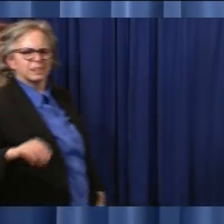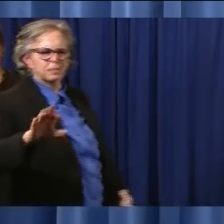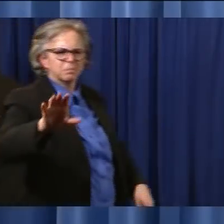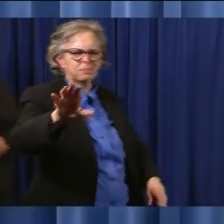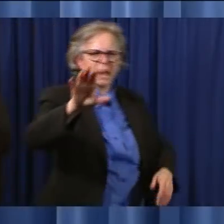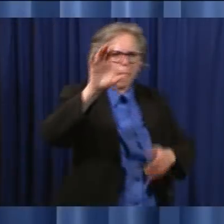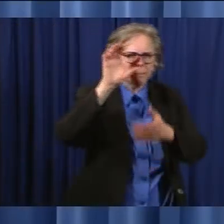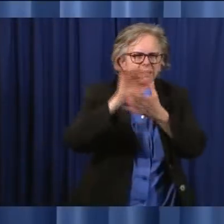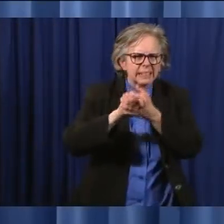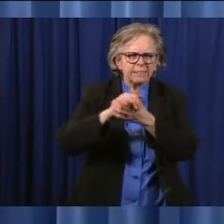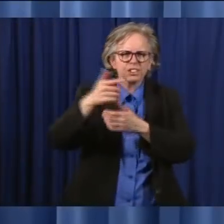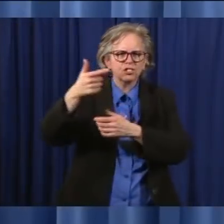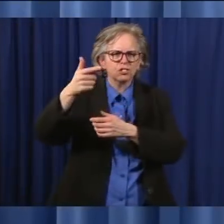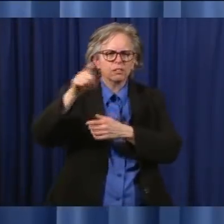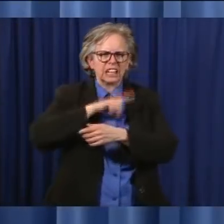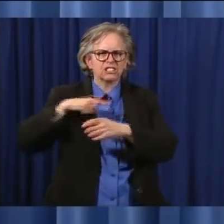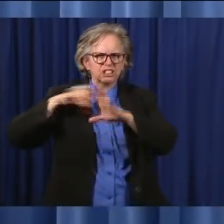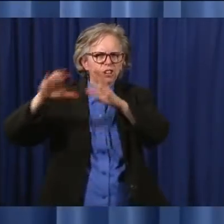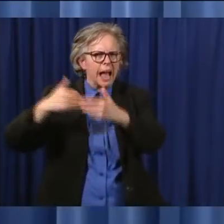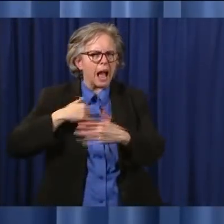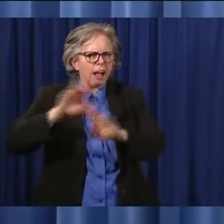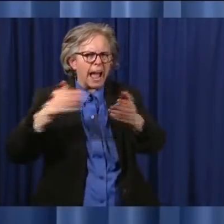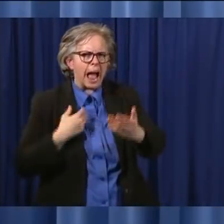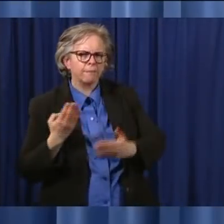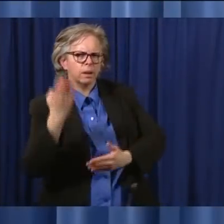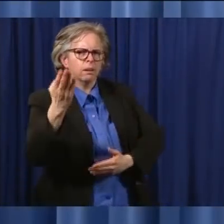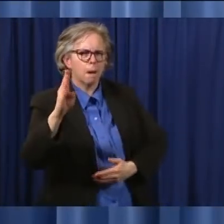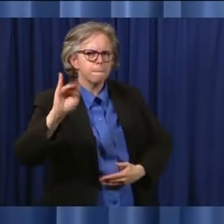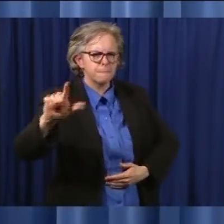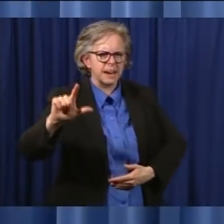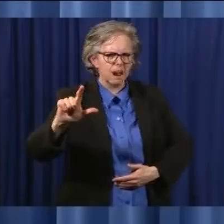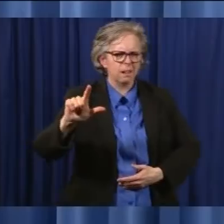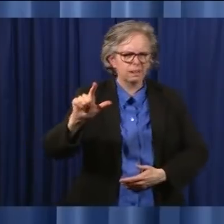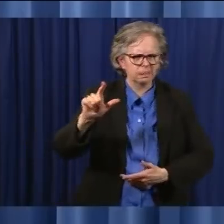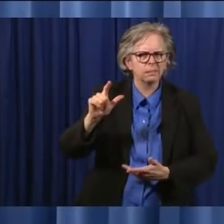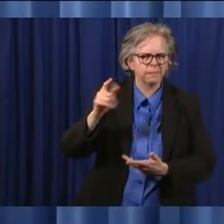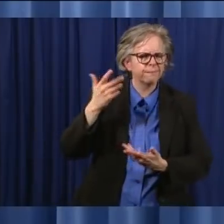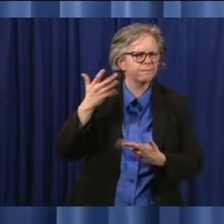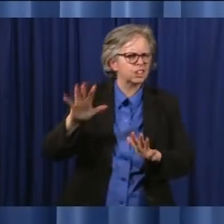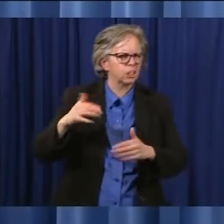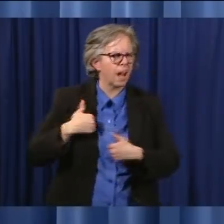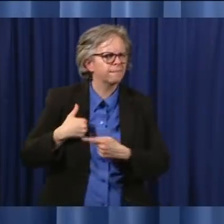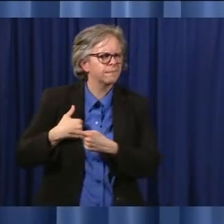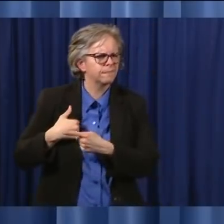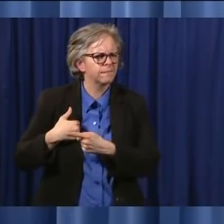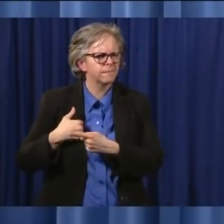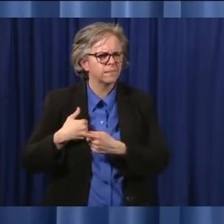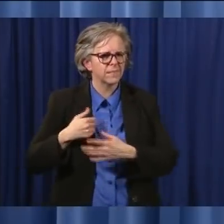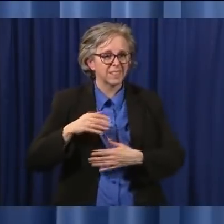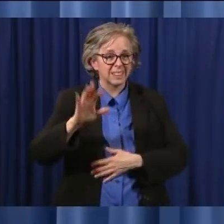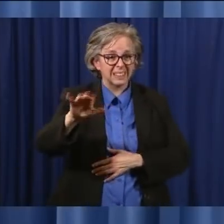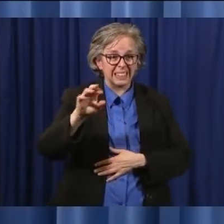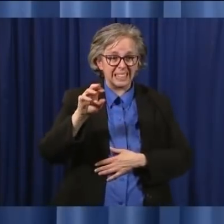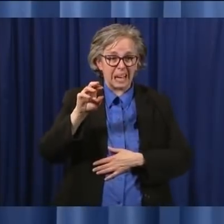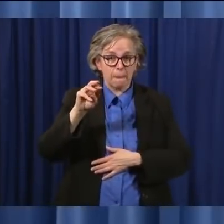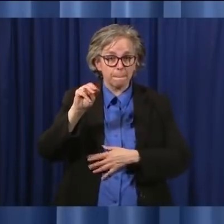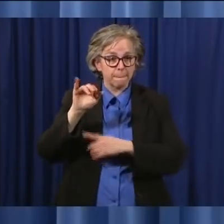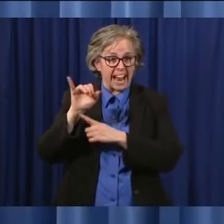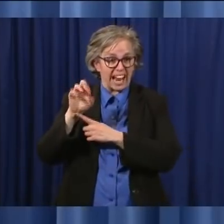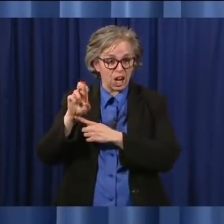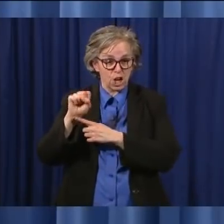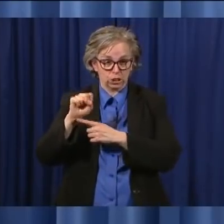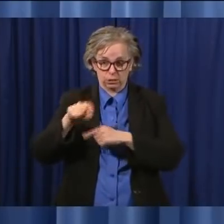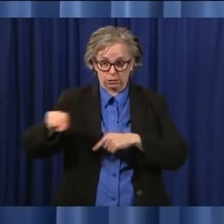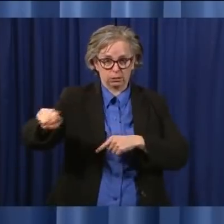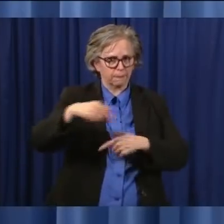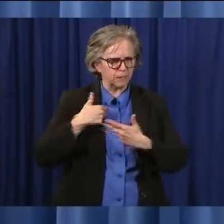know that the mayors that I talk to and local government members really need to get this money out. But the General Assembly is moving